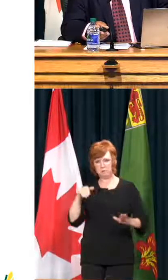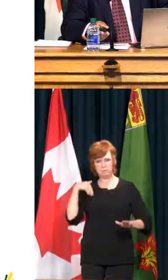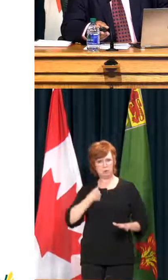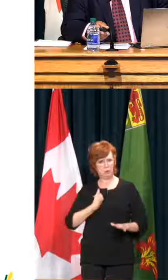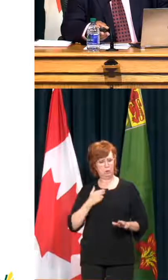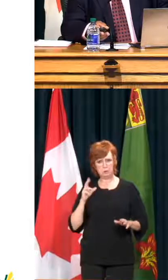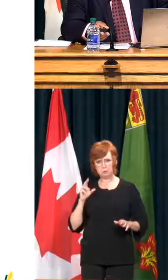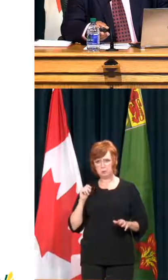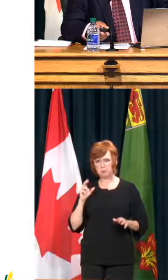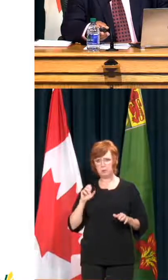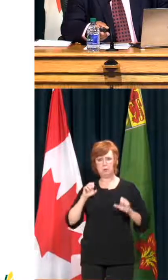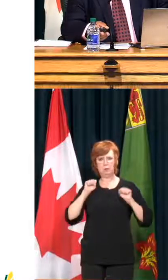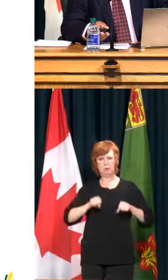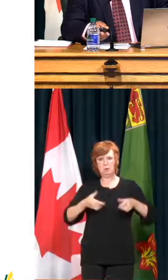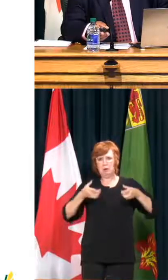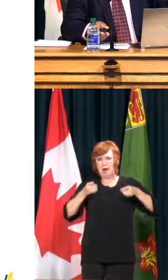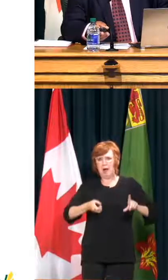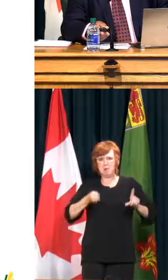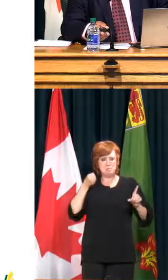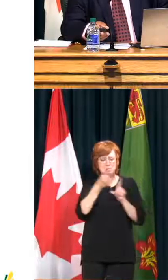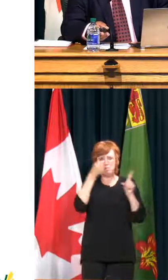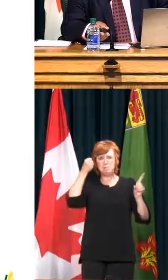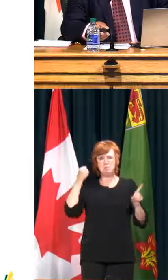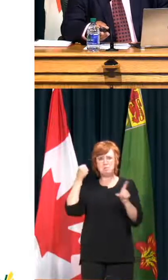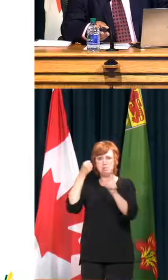seek testing,